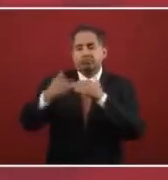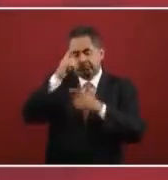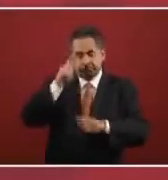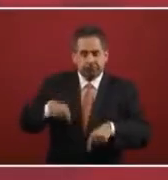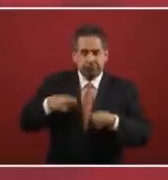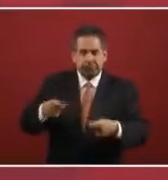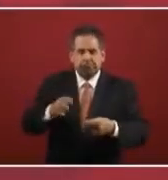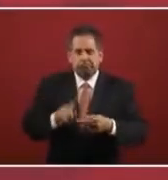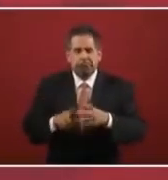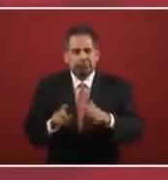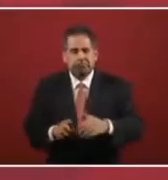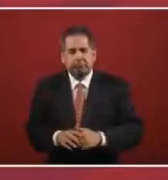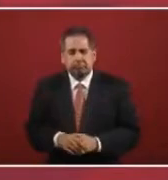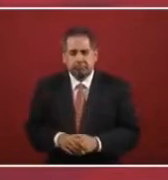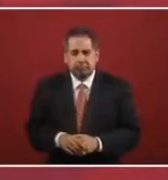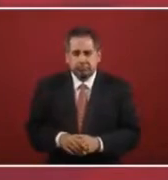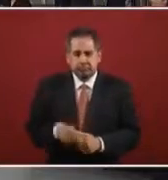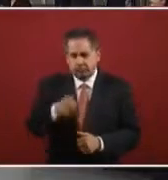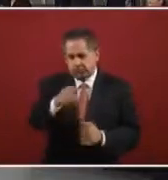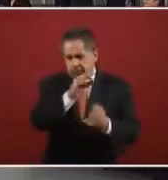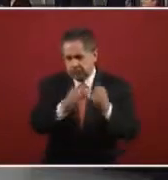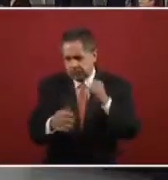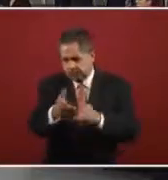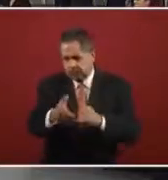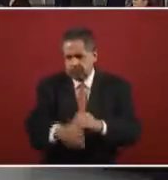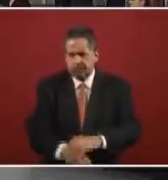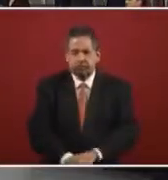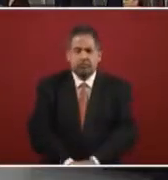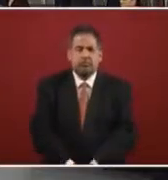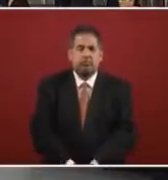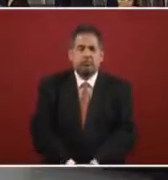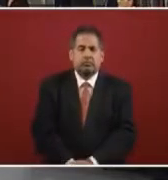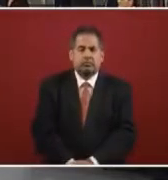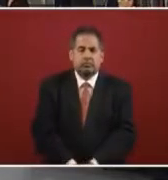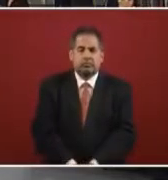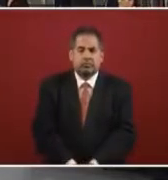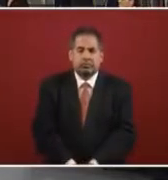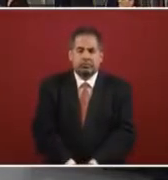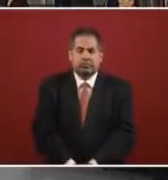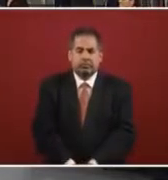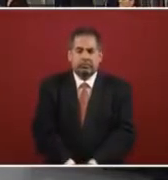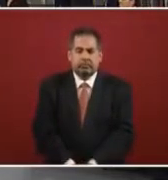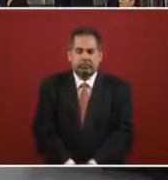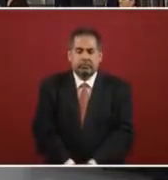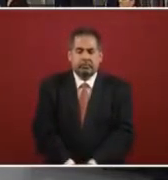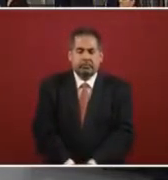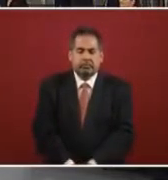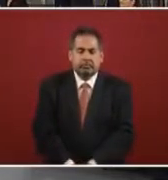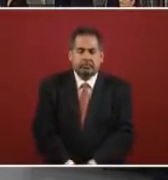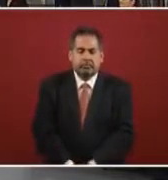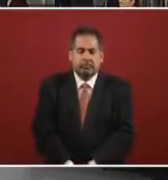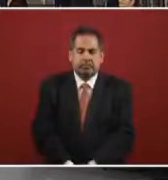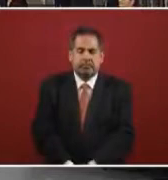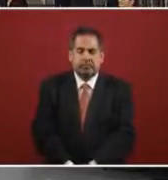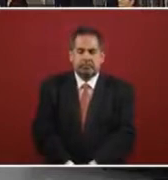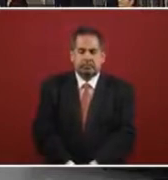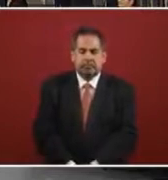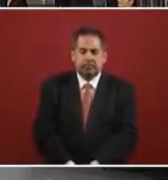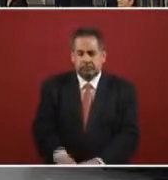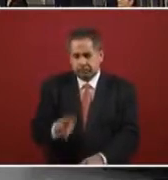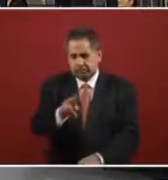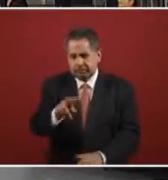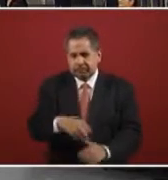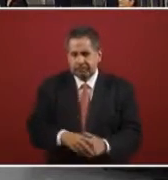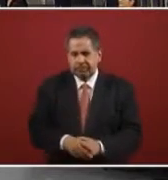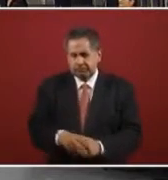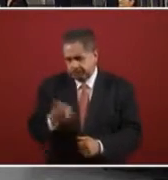financiar el bienestar. to finance Contigo well-being. terminamos. And we'll end with you. Bueno, los dos.